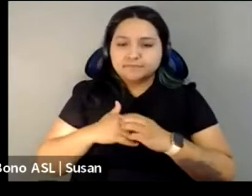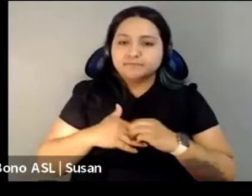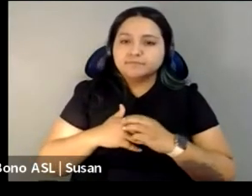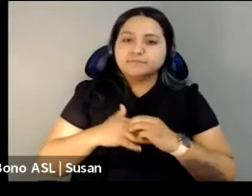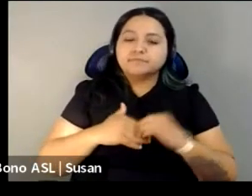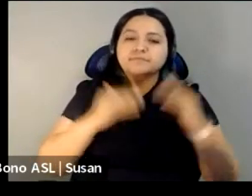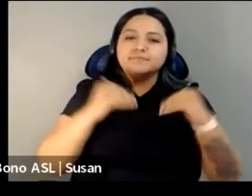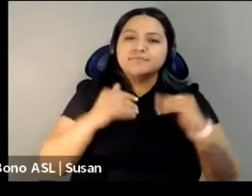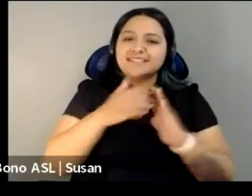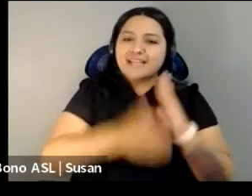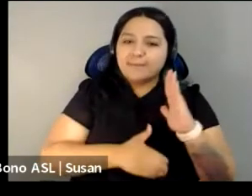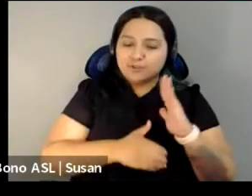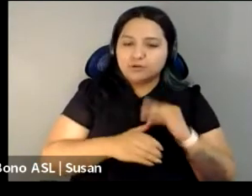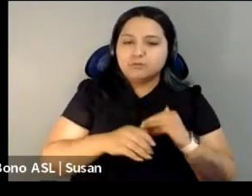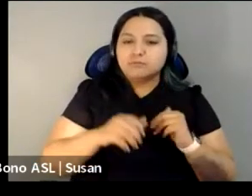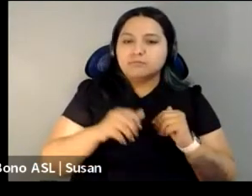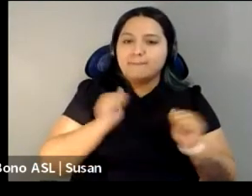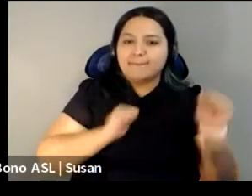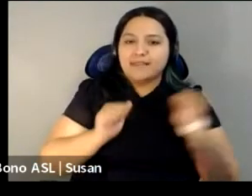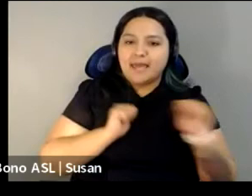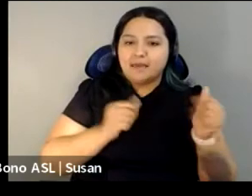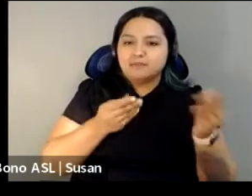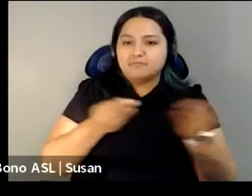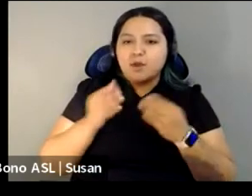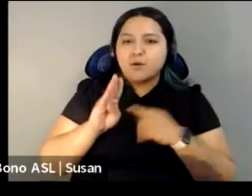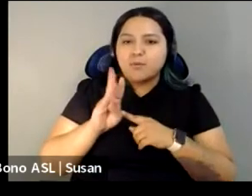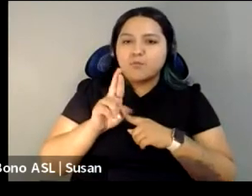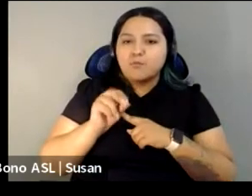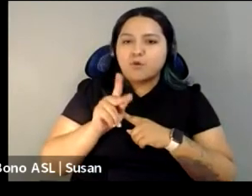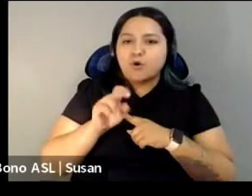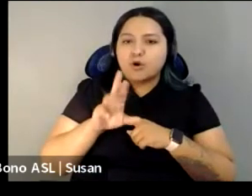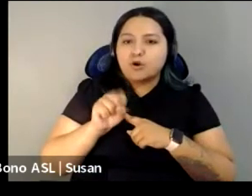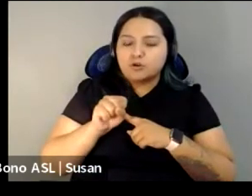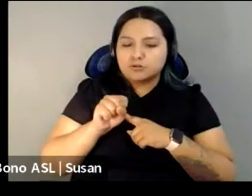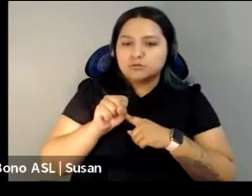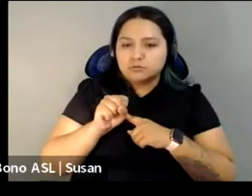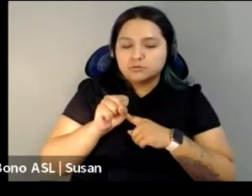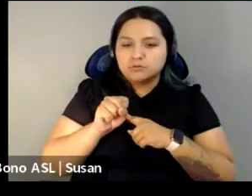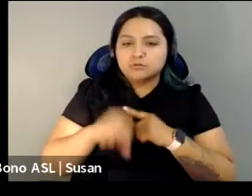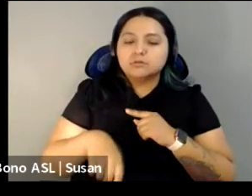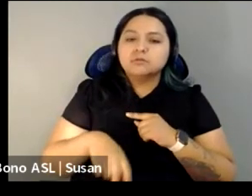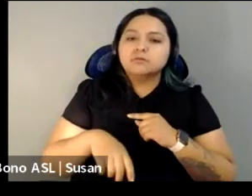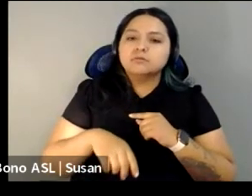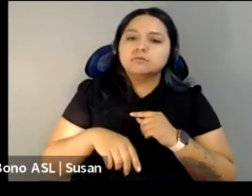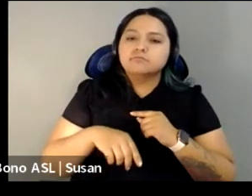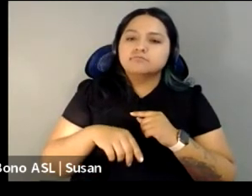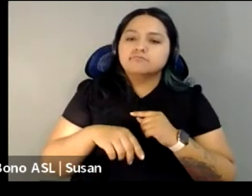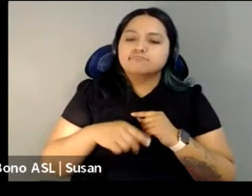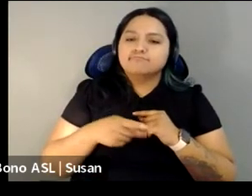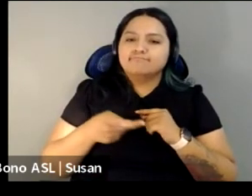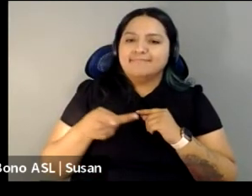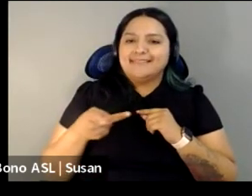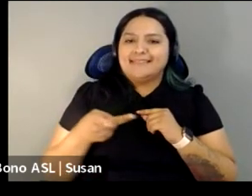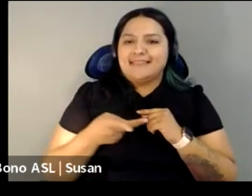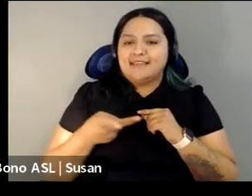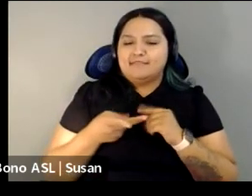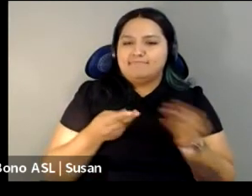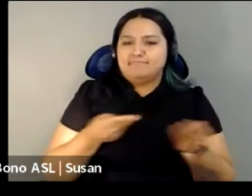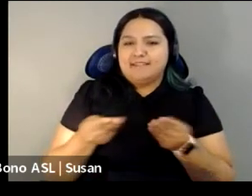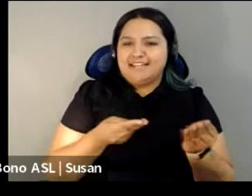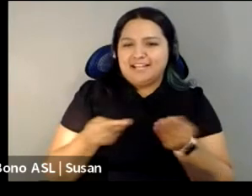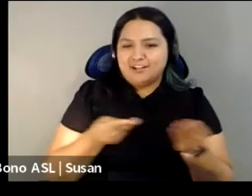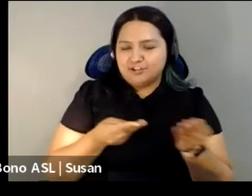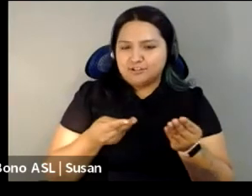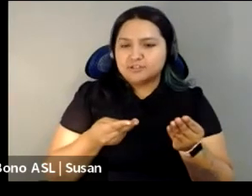brokers, talking particularly about Elizabeth Marbury and Alex Kauser. They offer themselves as intermediaries, but